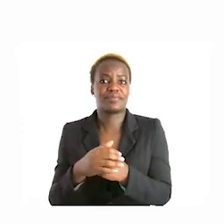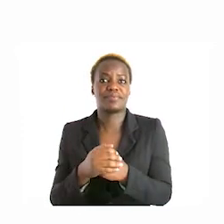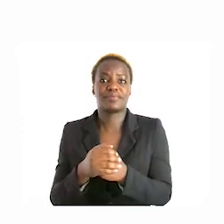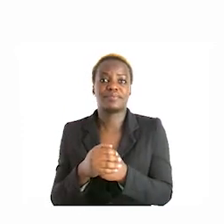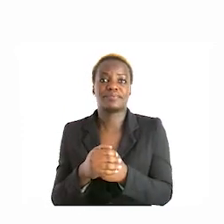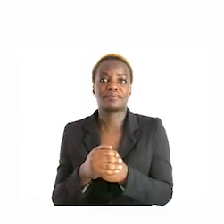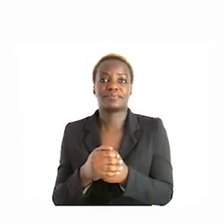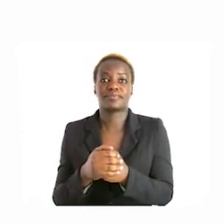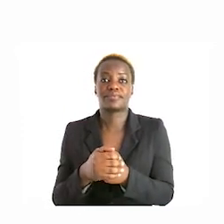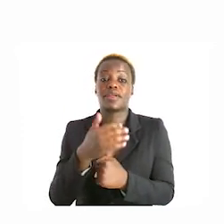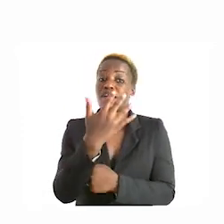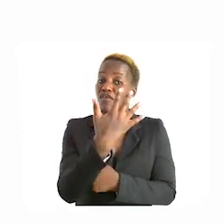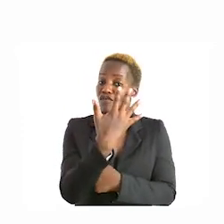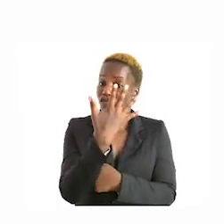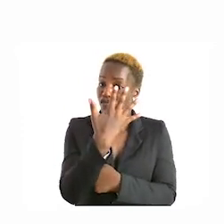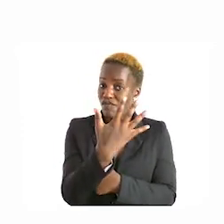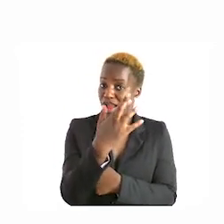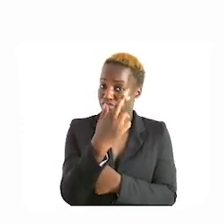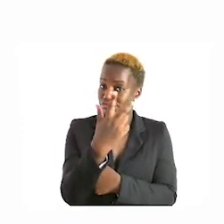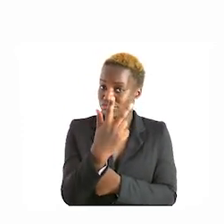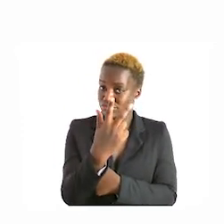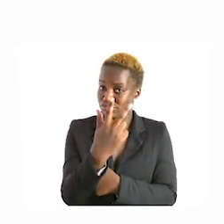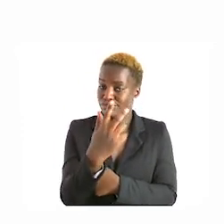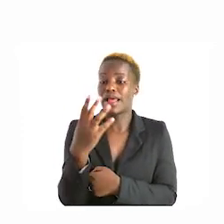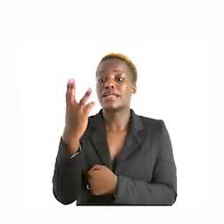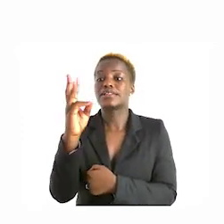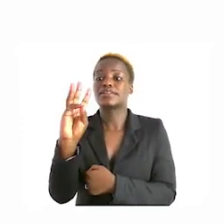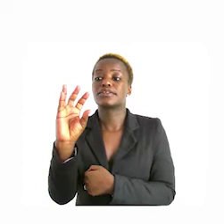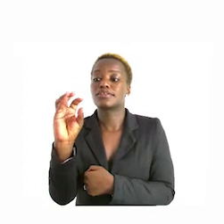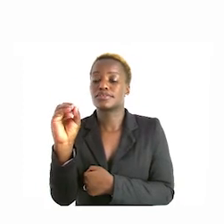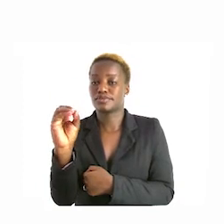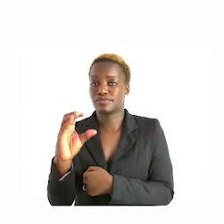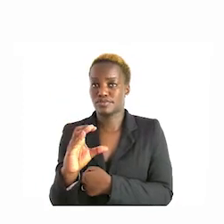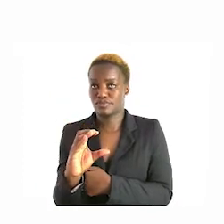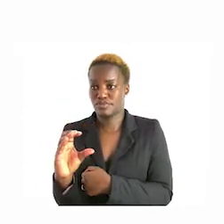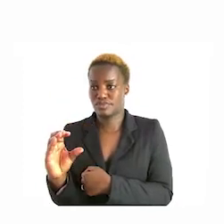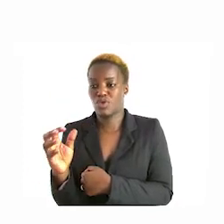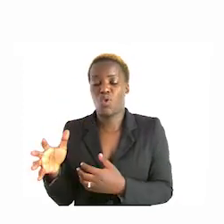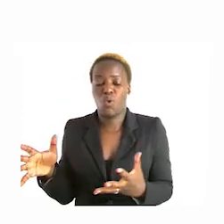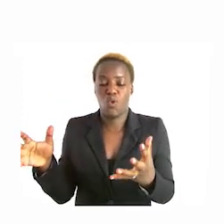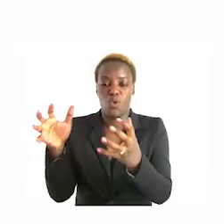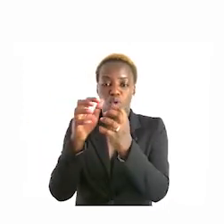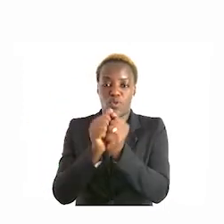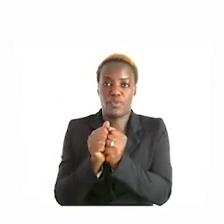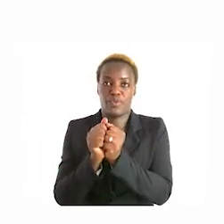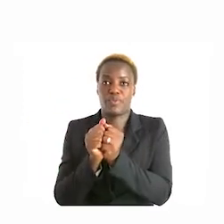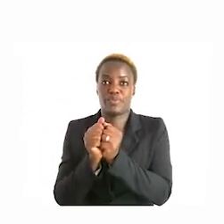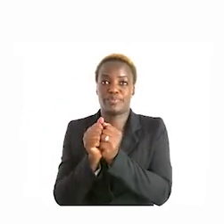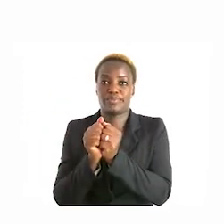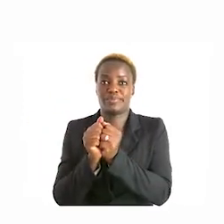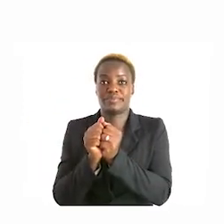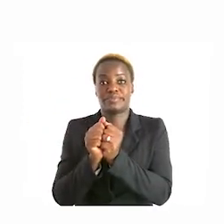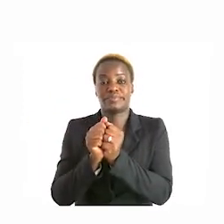to have a $5 and a 60 cents all together. So we have to